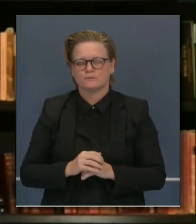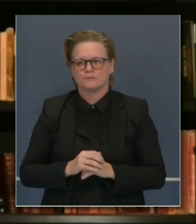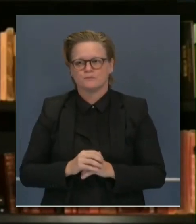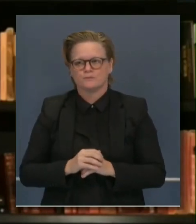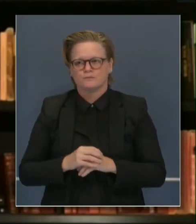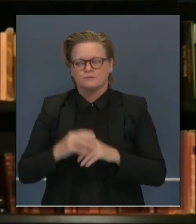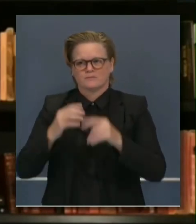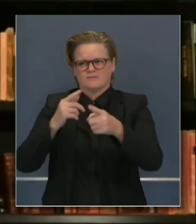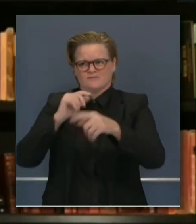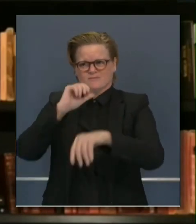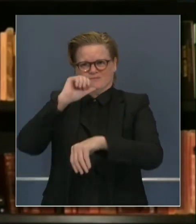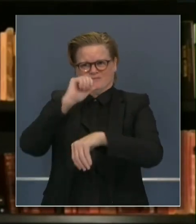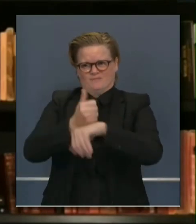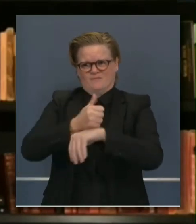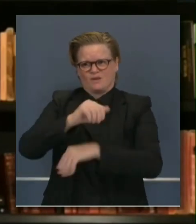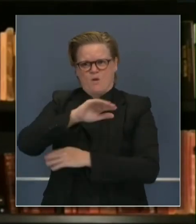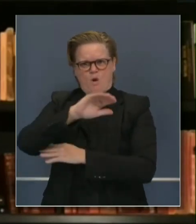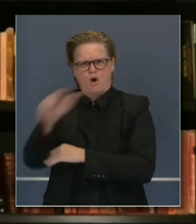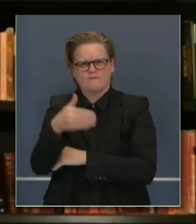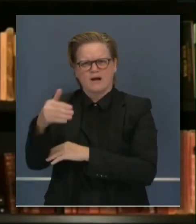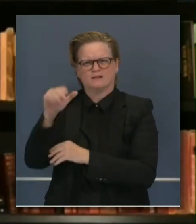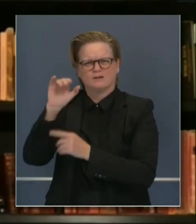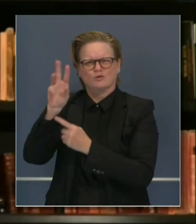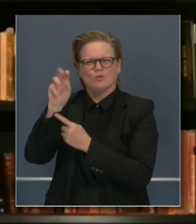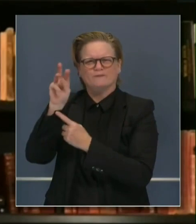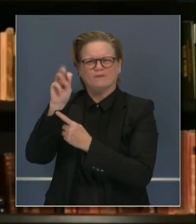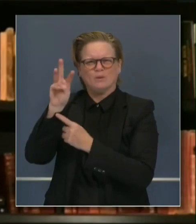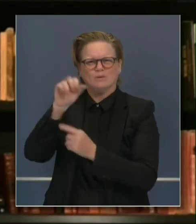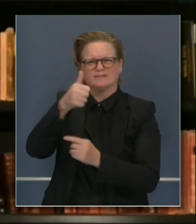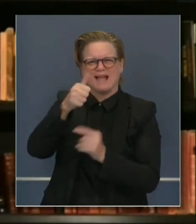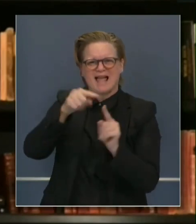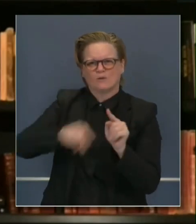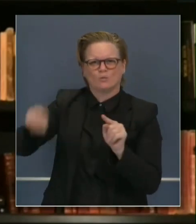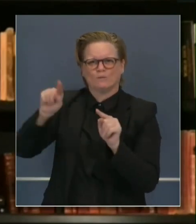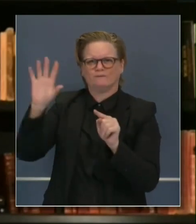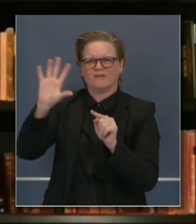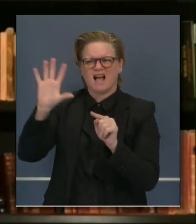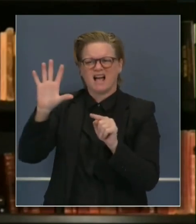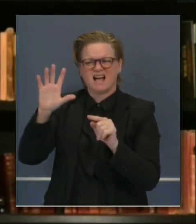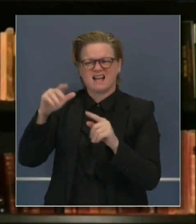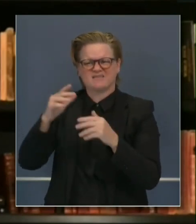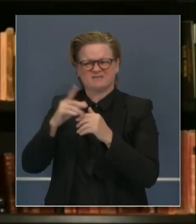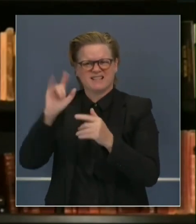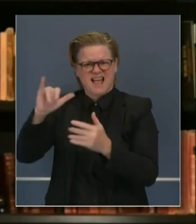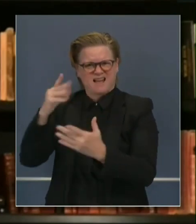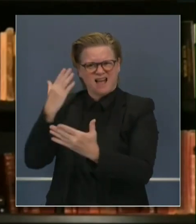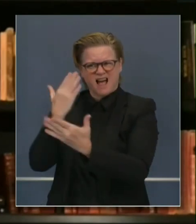ago, obviously the numbers have gotten a lot worse. Is there any evidence that that order had any positive